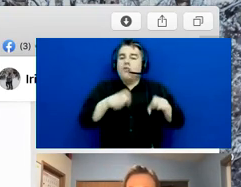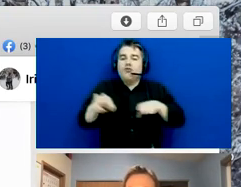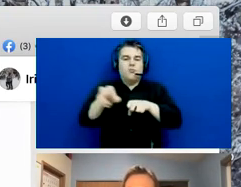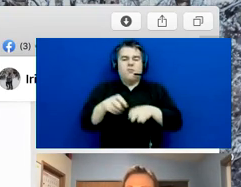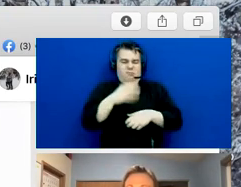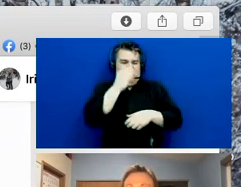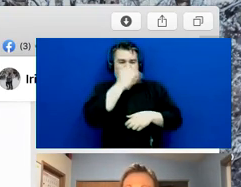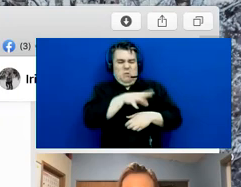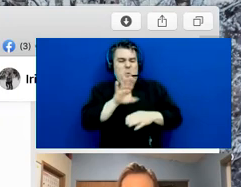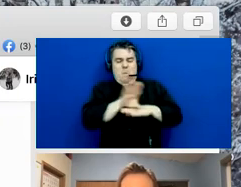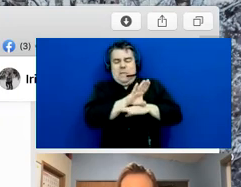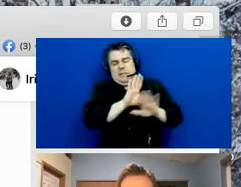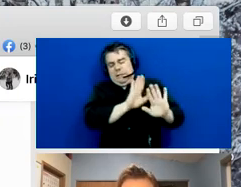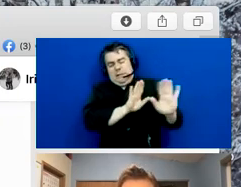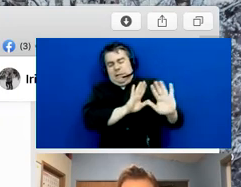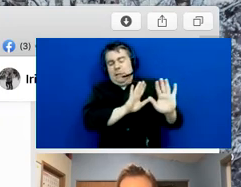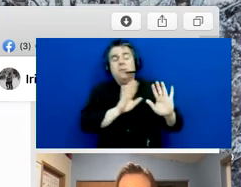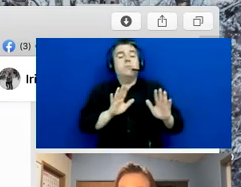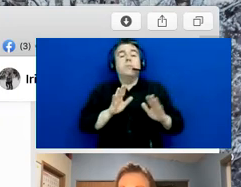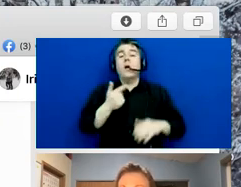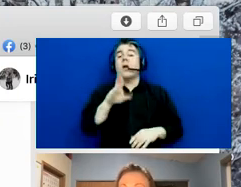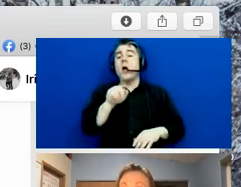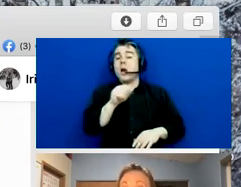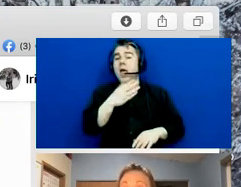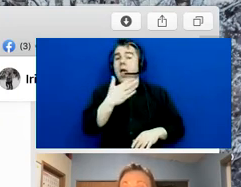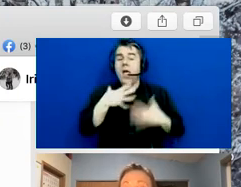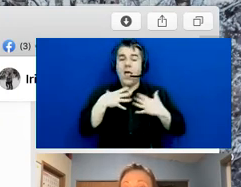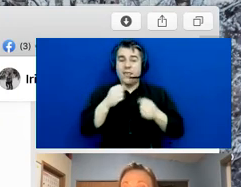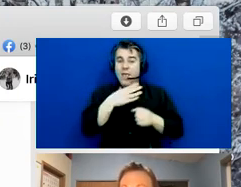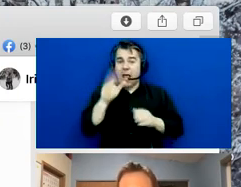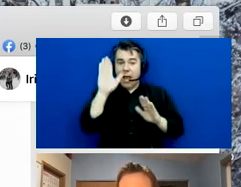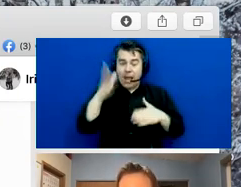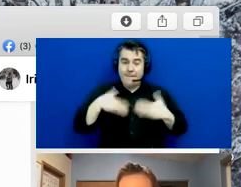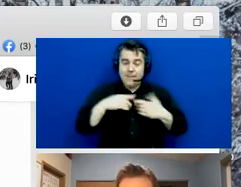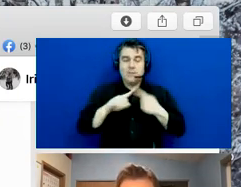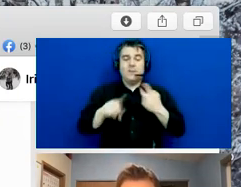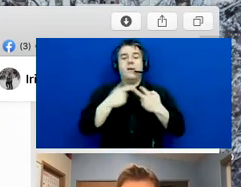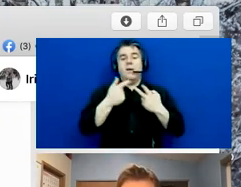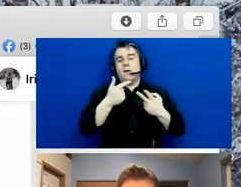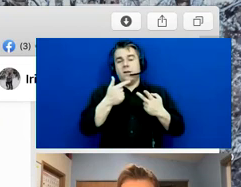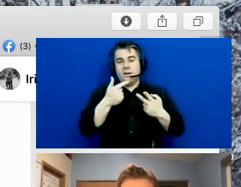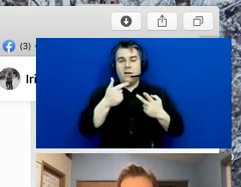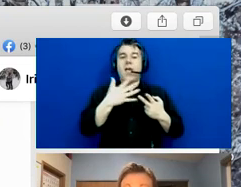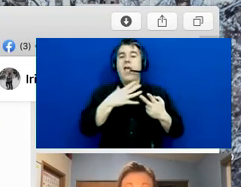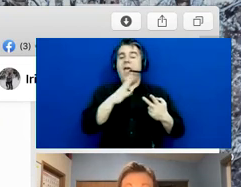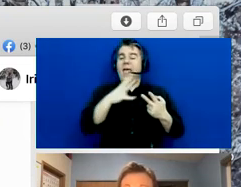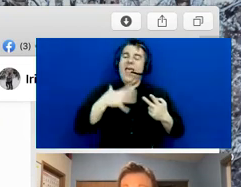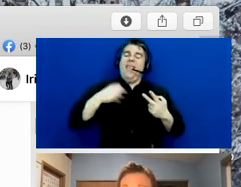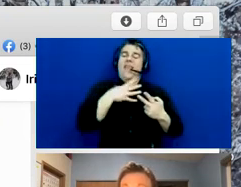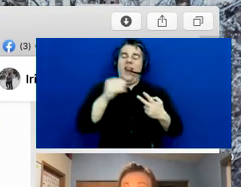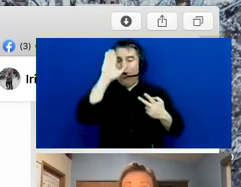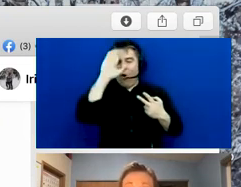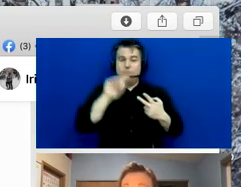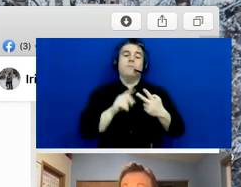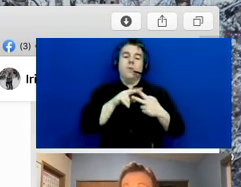the business, Gut Health and Happiness and Health and Hope are where you're going to find a ton of information. And then Renewed